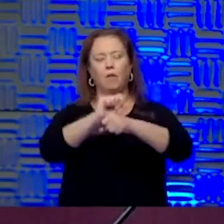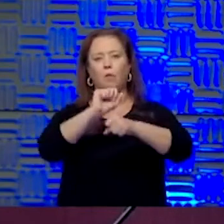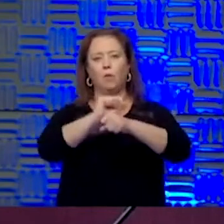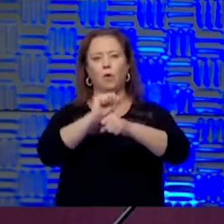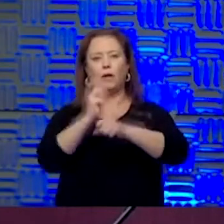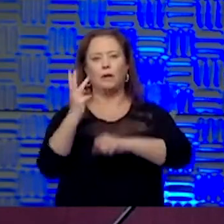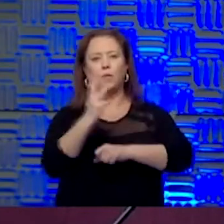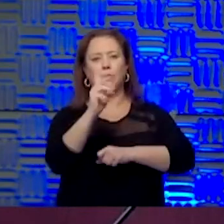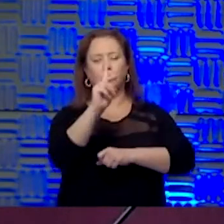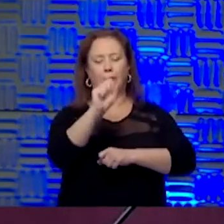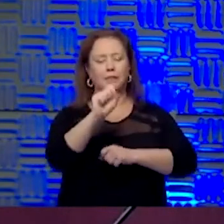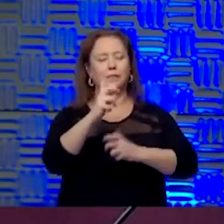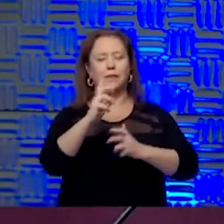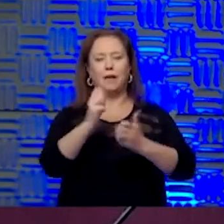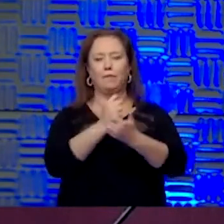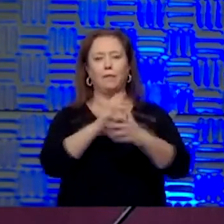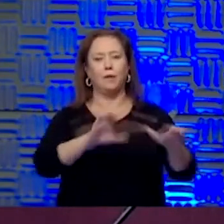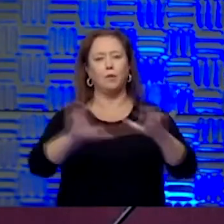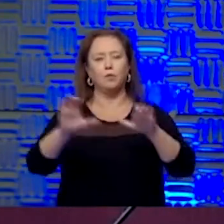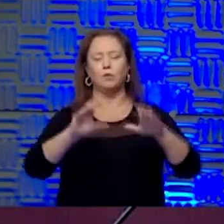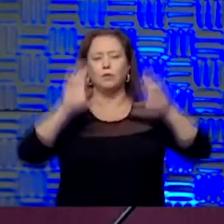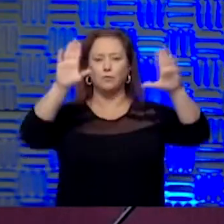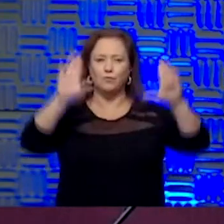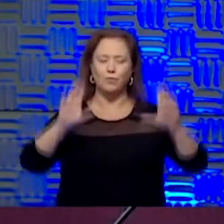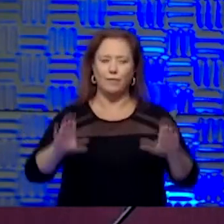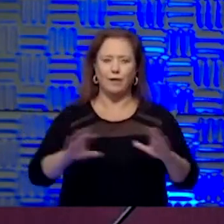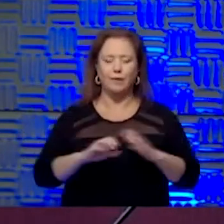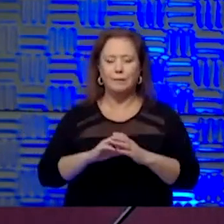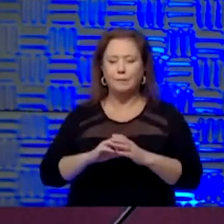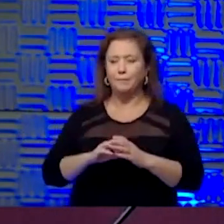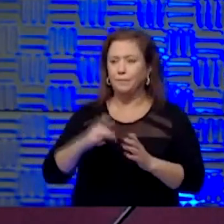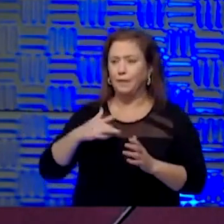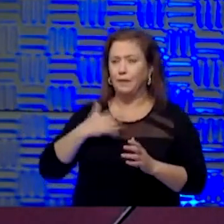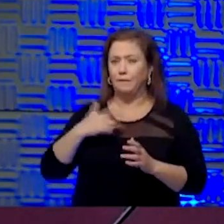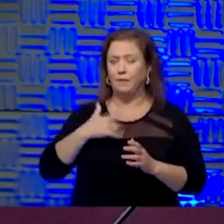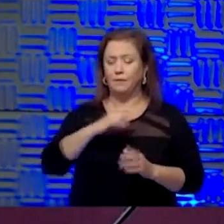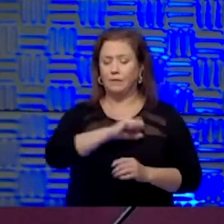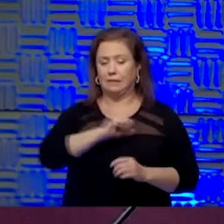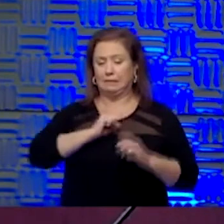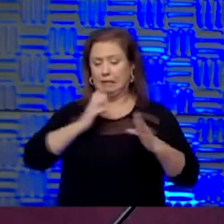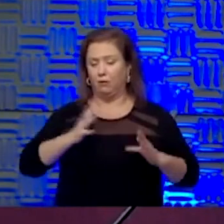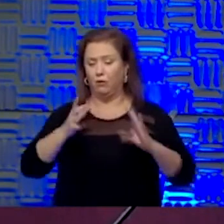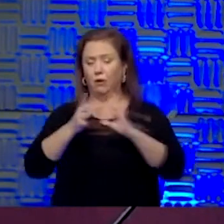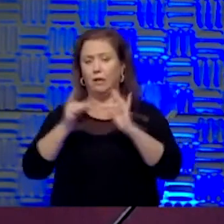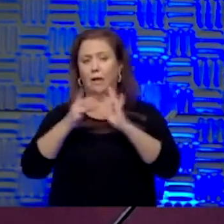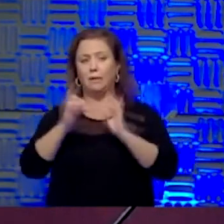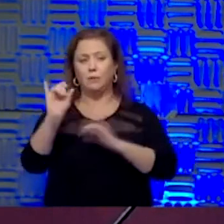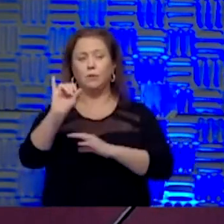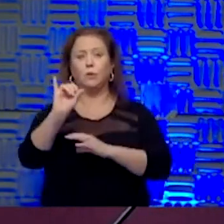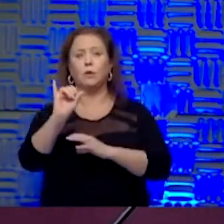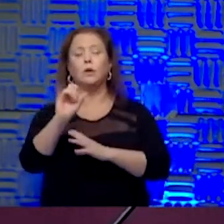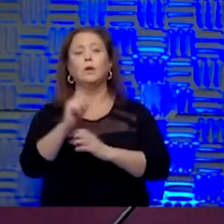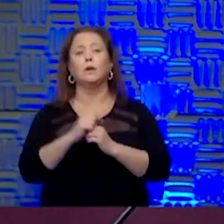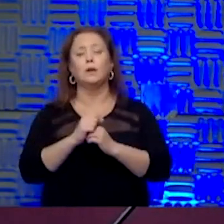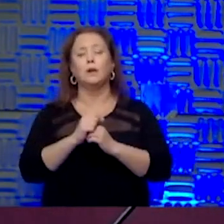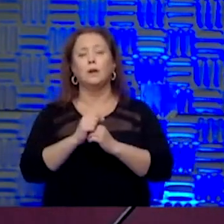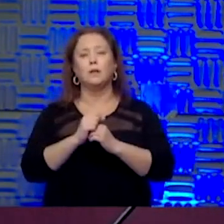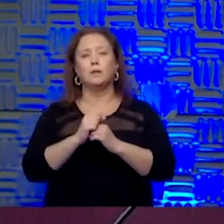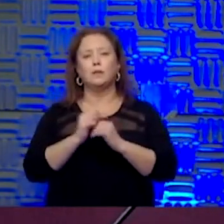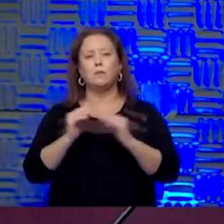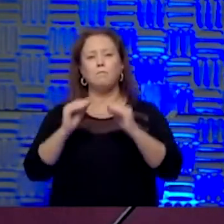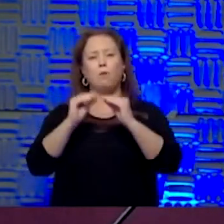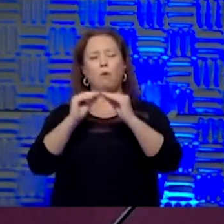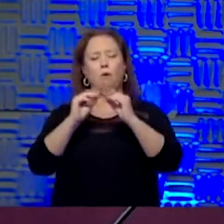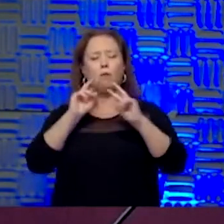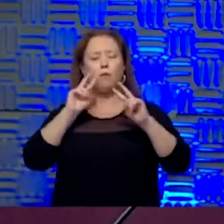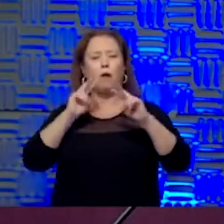there is just terrific. And I think one of the things that feels like, and Senator, please feel free to comment on this, is that there's been a little bit more of a look on